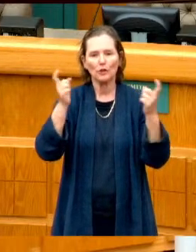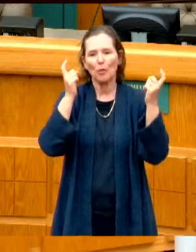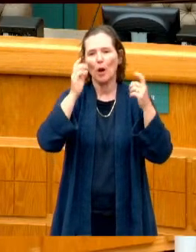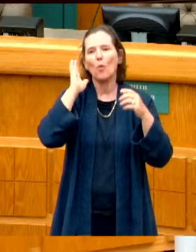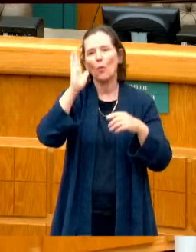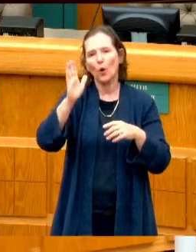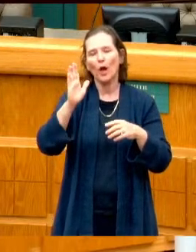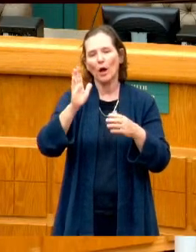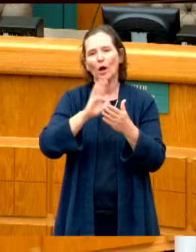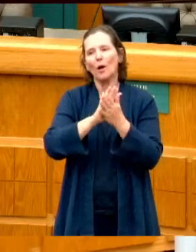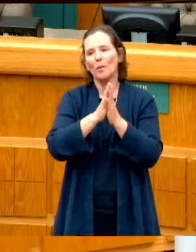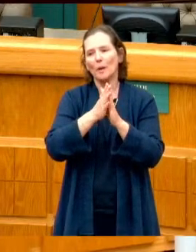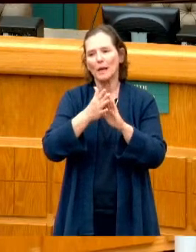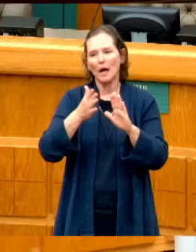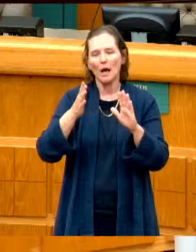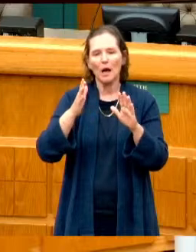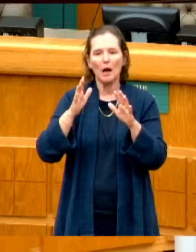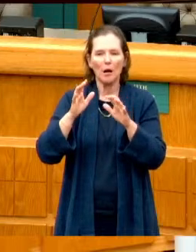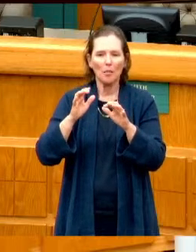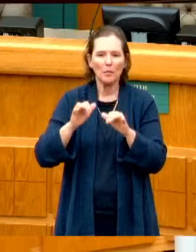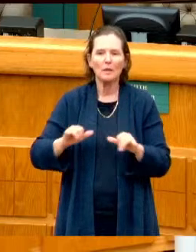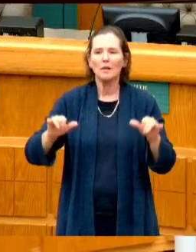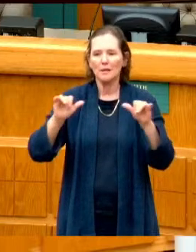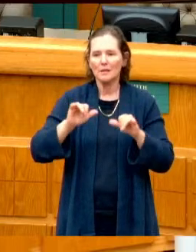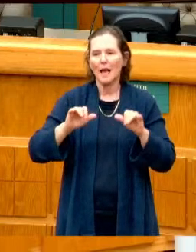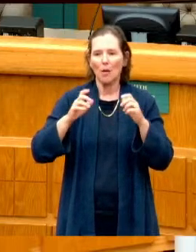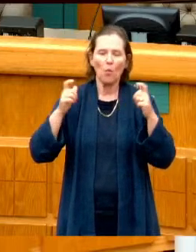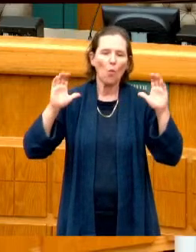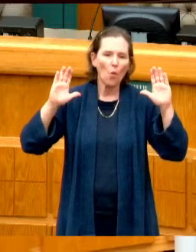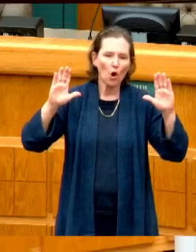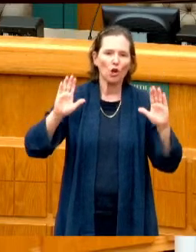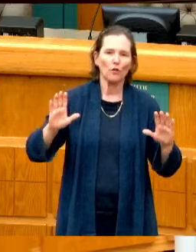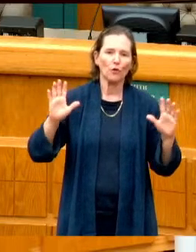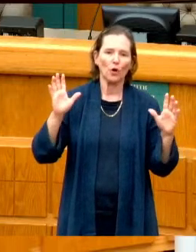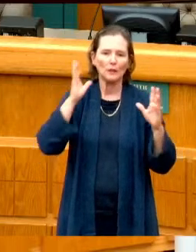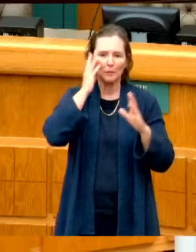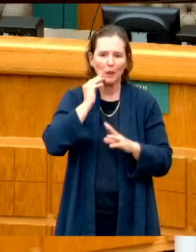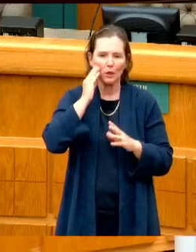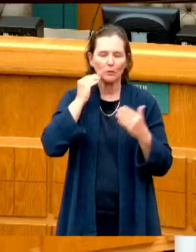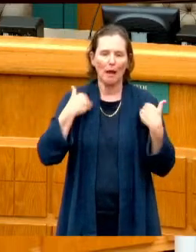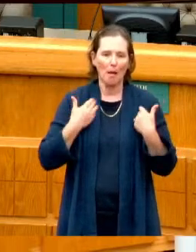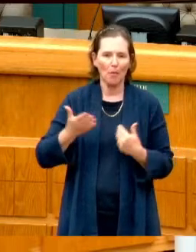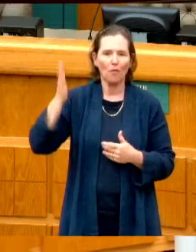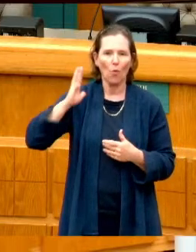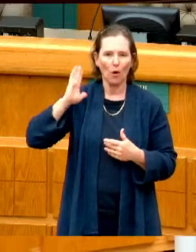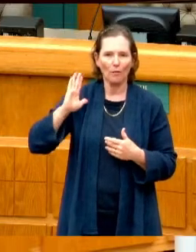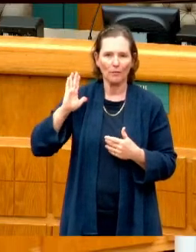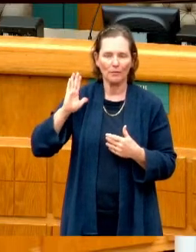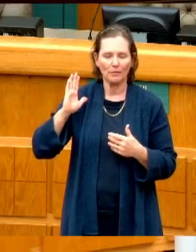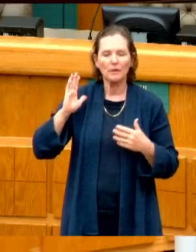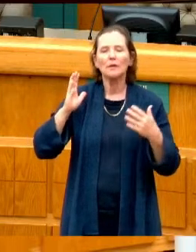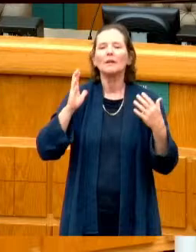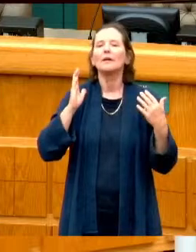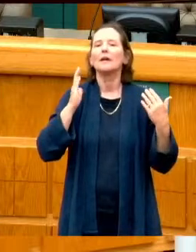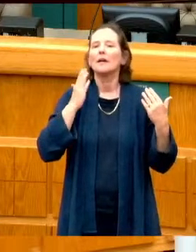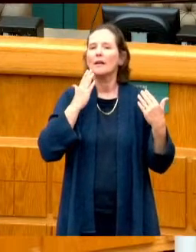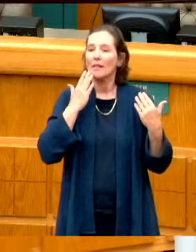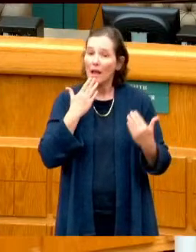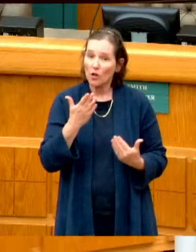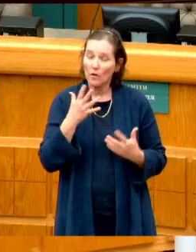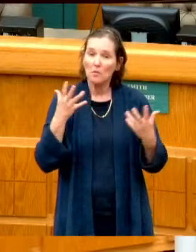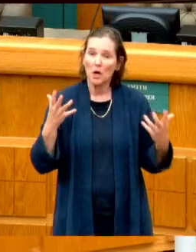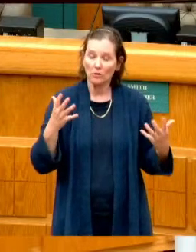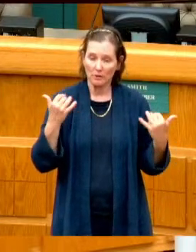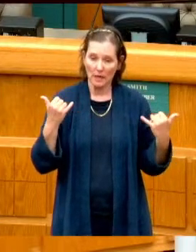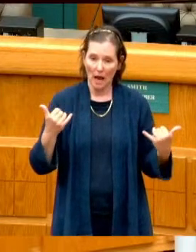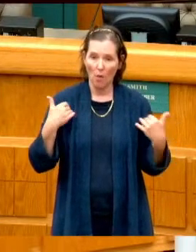we'll pause for a brief Spanish translation, and then we will hear from our County Judge, Barbara Canales. A partir del lunes